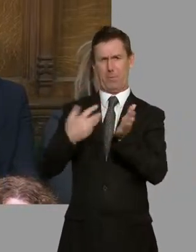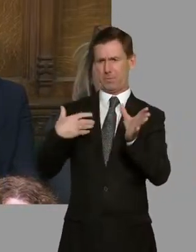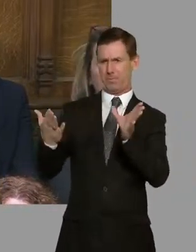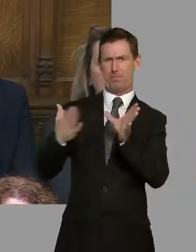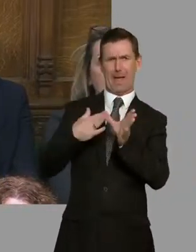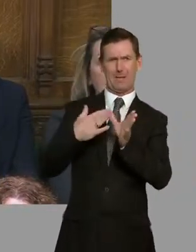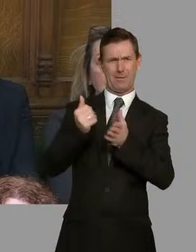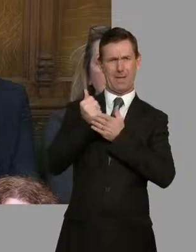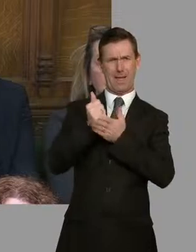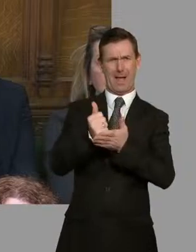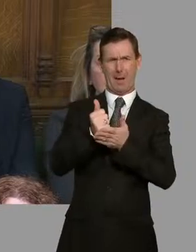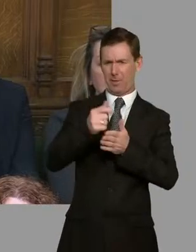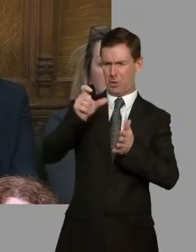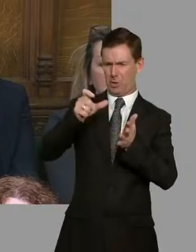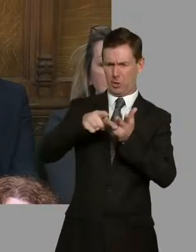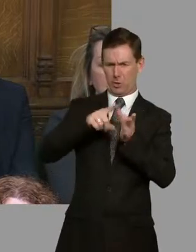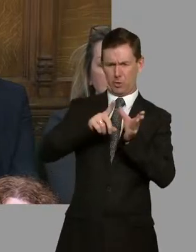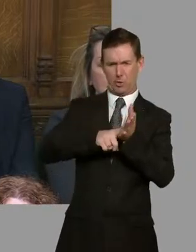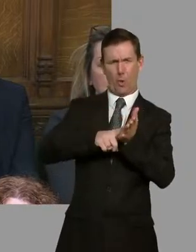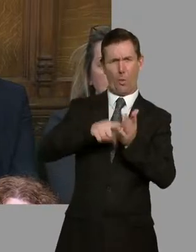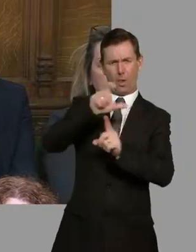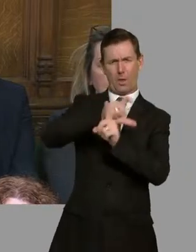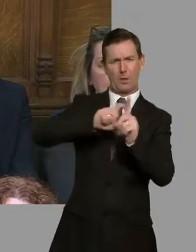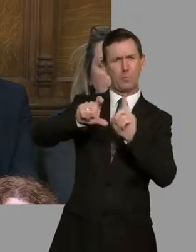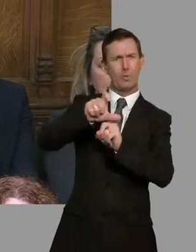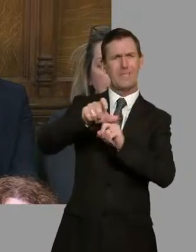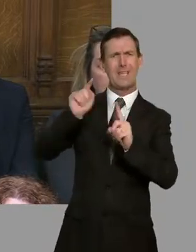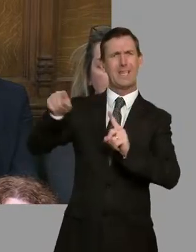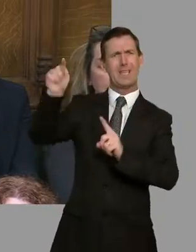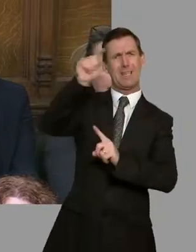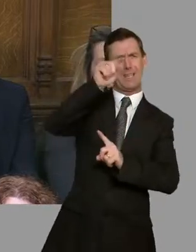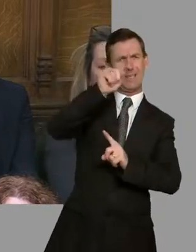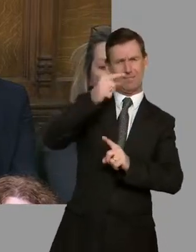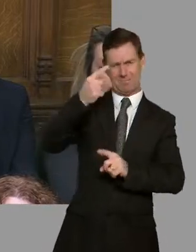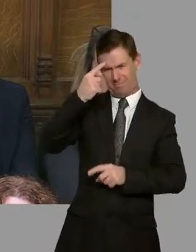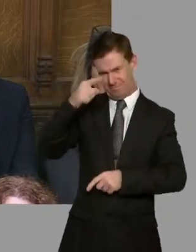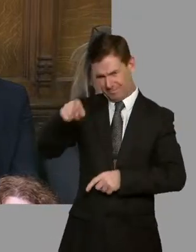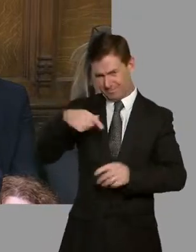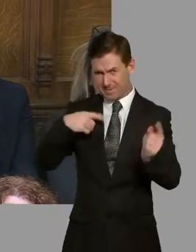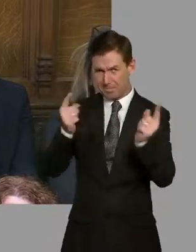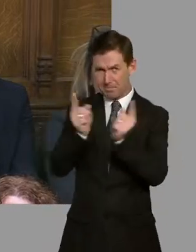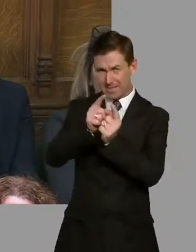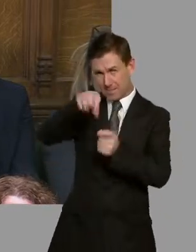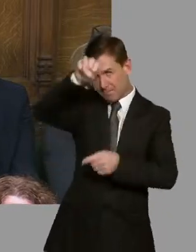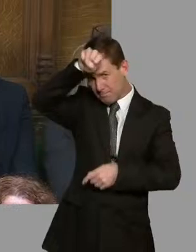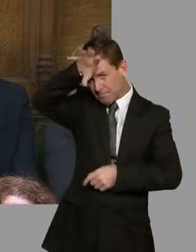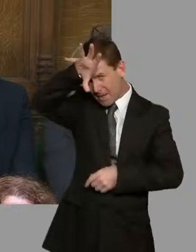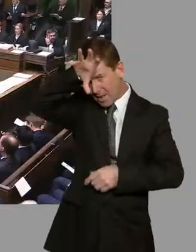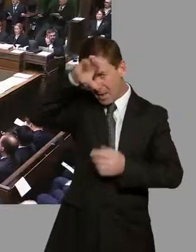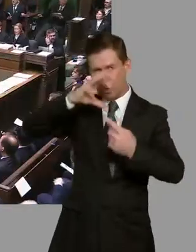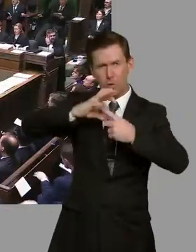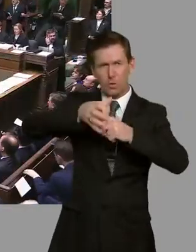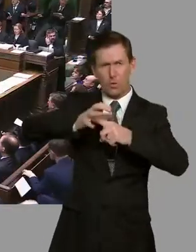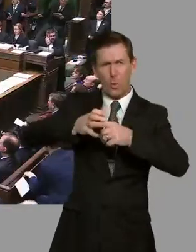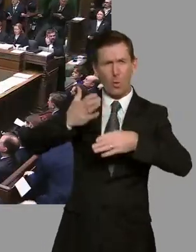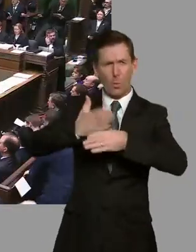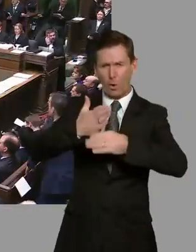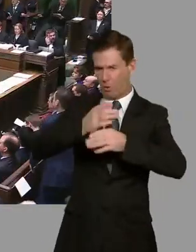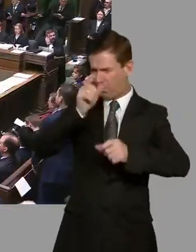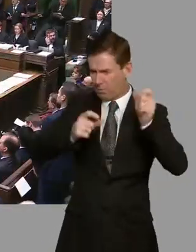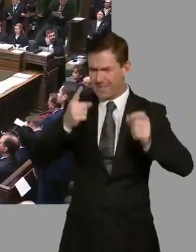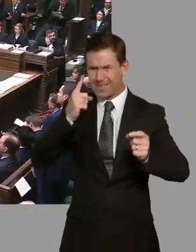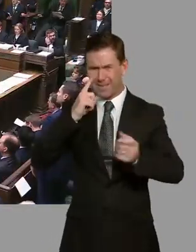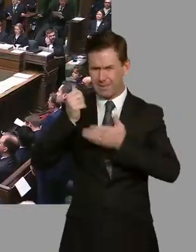Minister meet with retired miners, trustees and coalfield MPs to discuss what could be done for BCSS members up and down the country? Prime